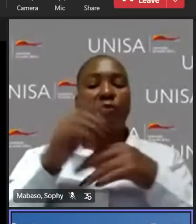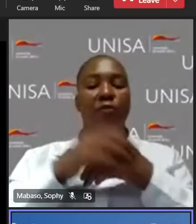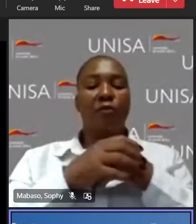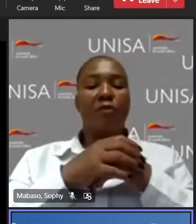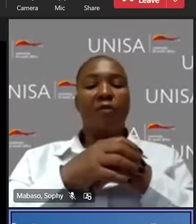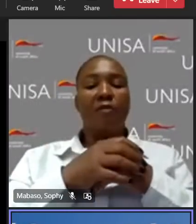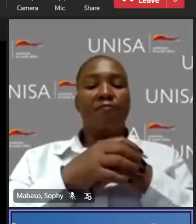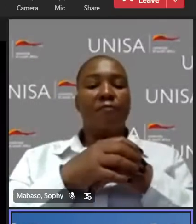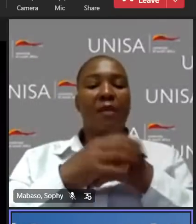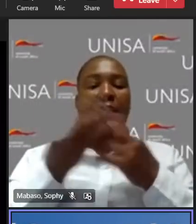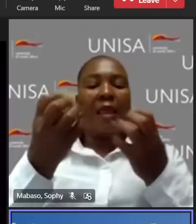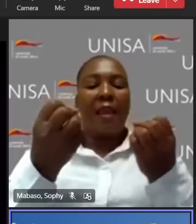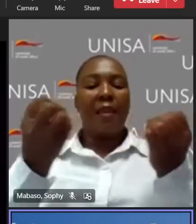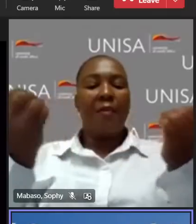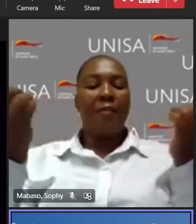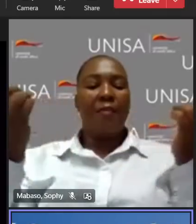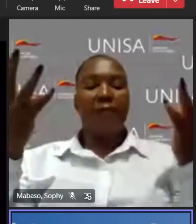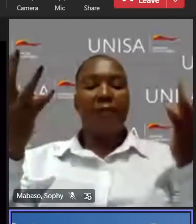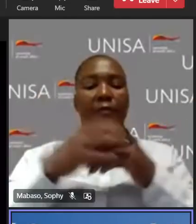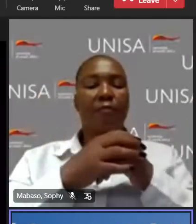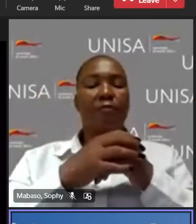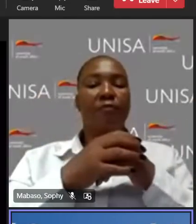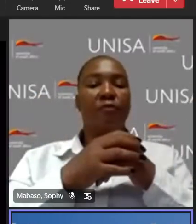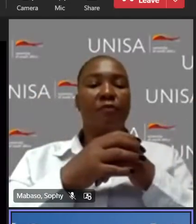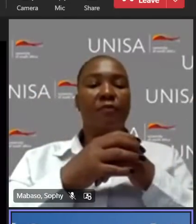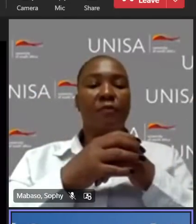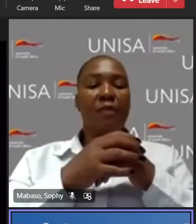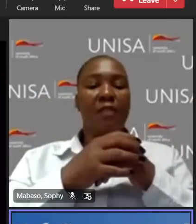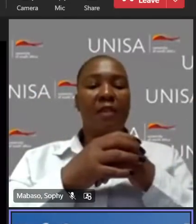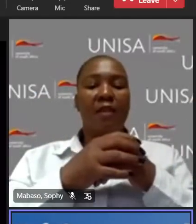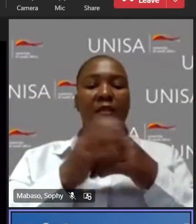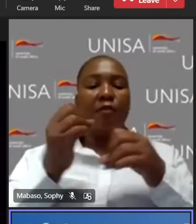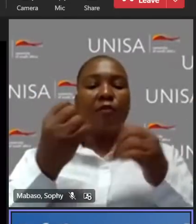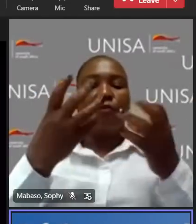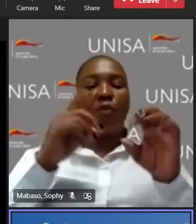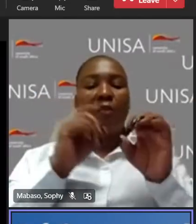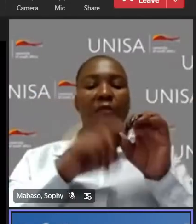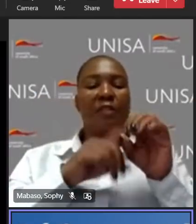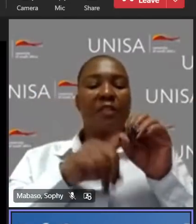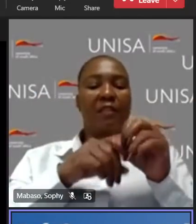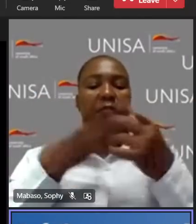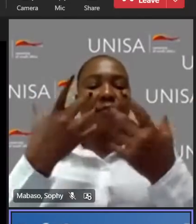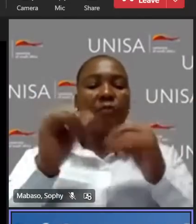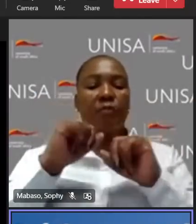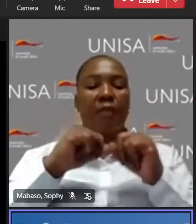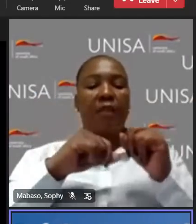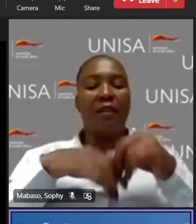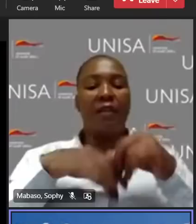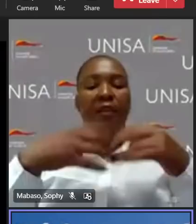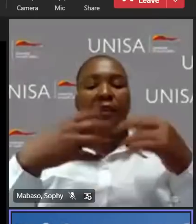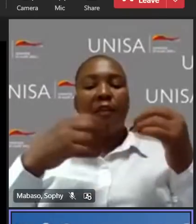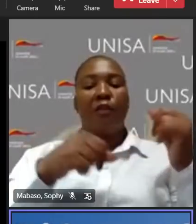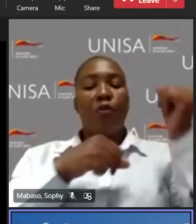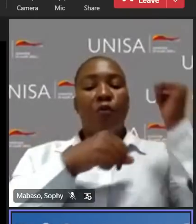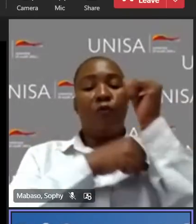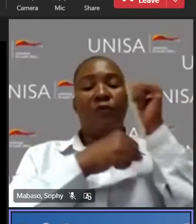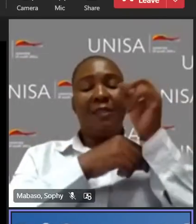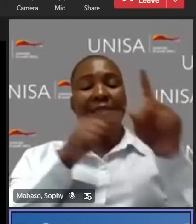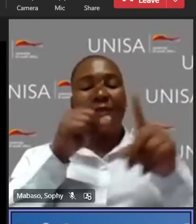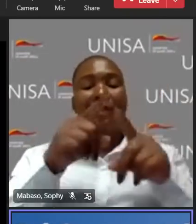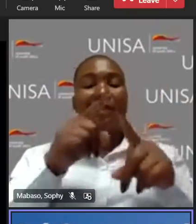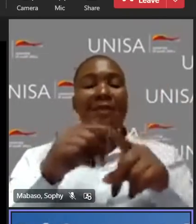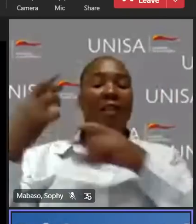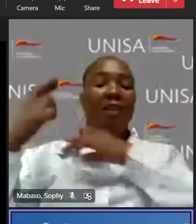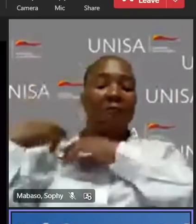of qualifications that they fund. And then the officer that is responsible for the